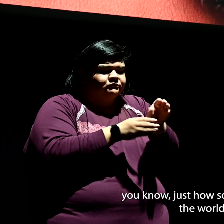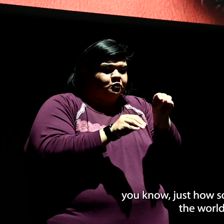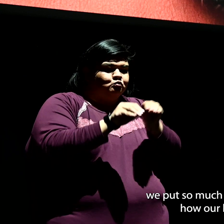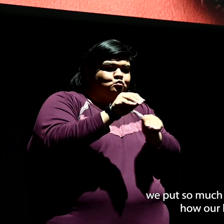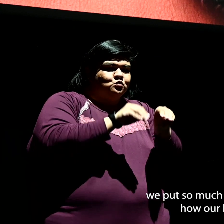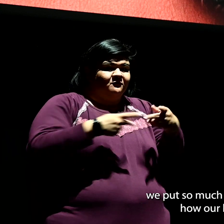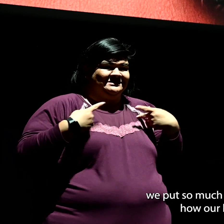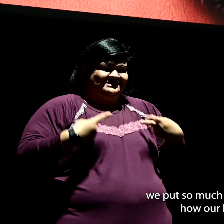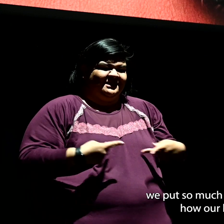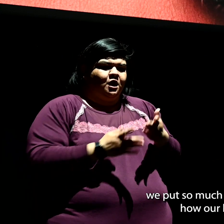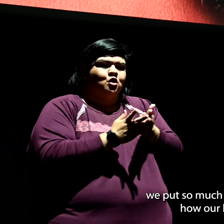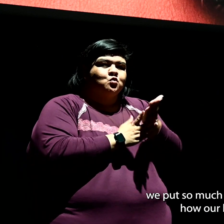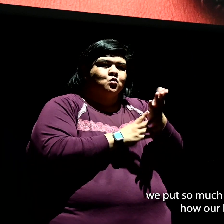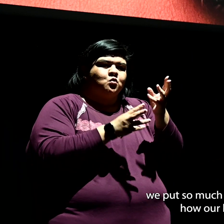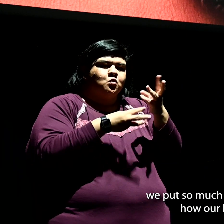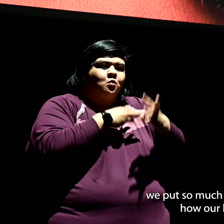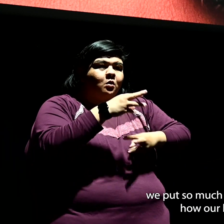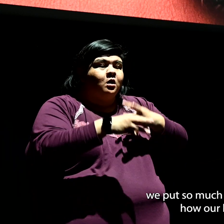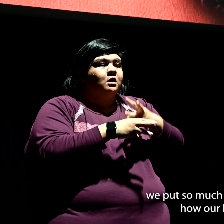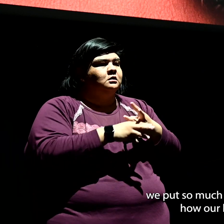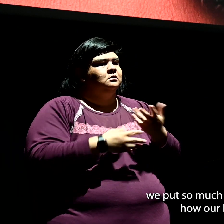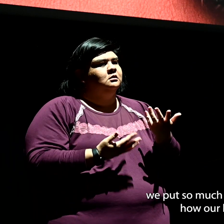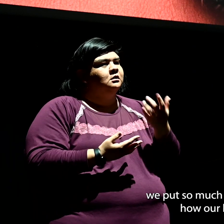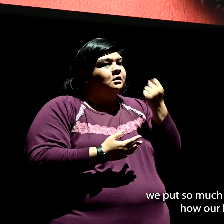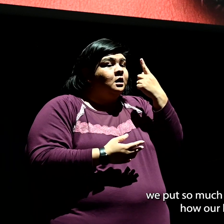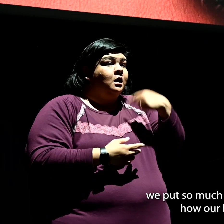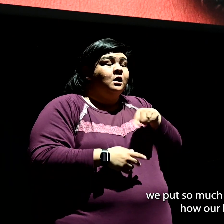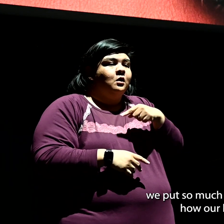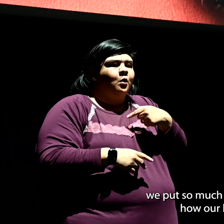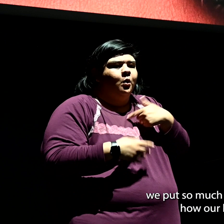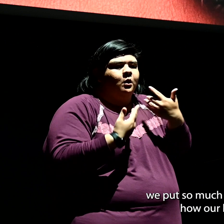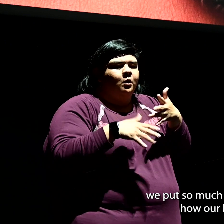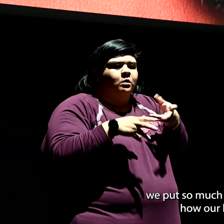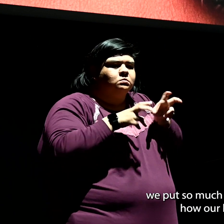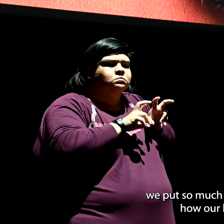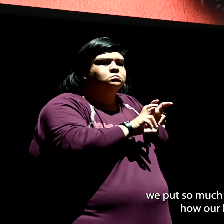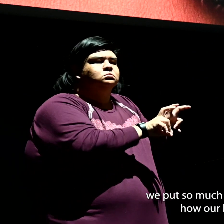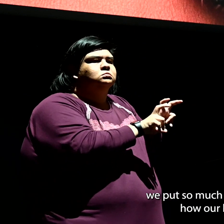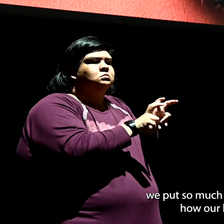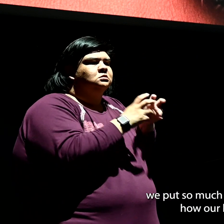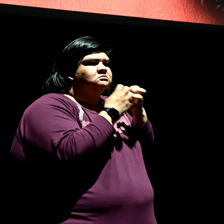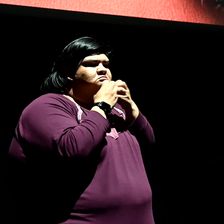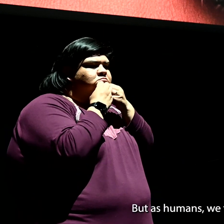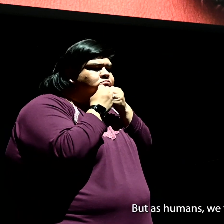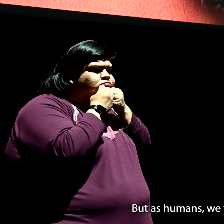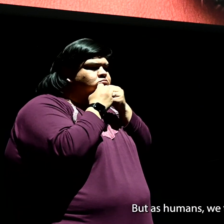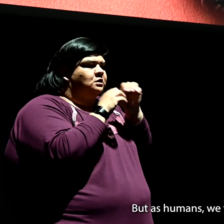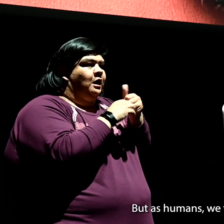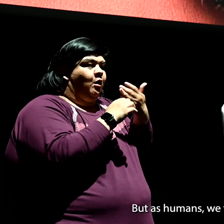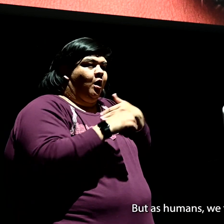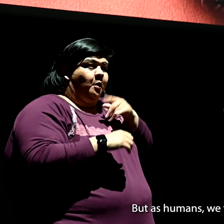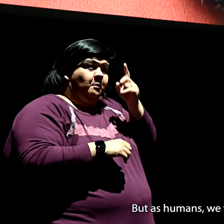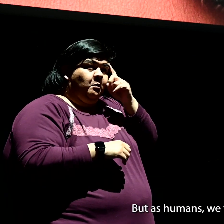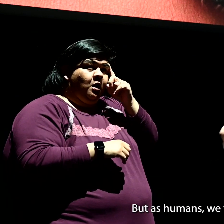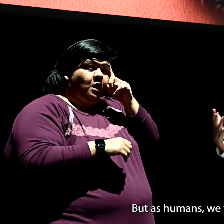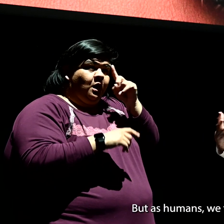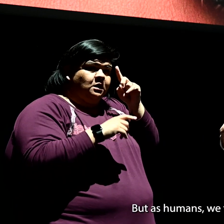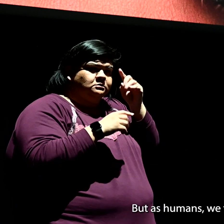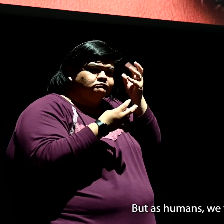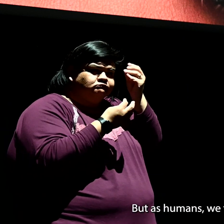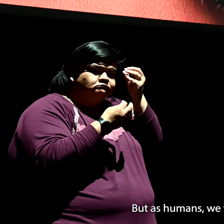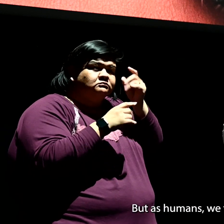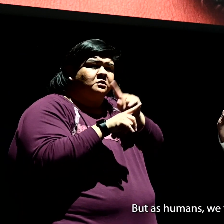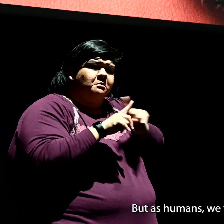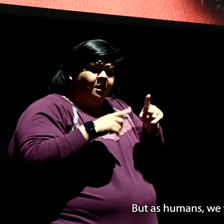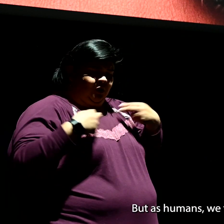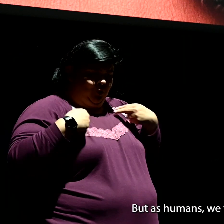we put so much value in our how our brain thinks, but as humans we take